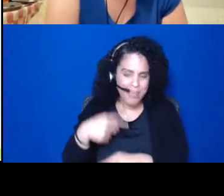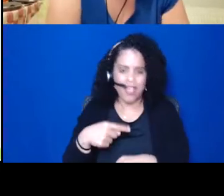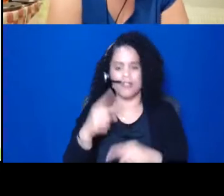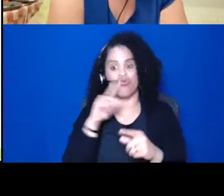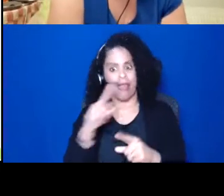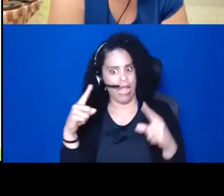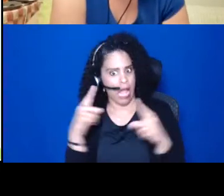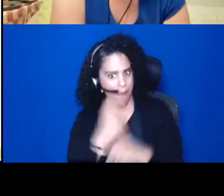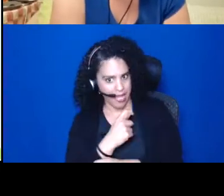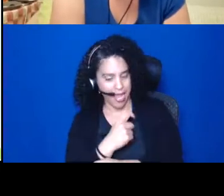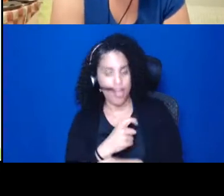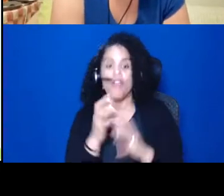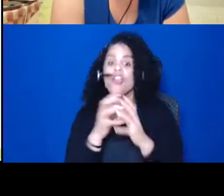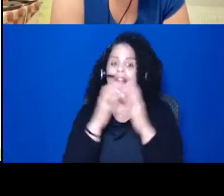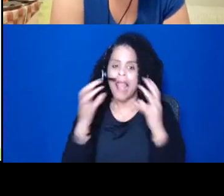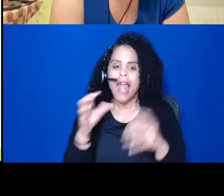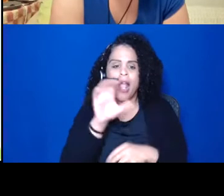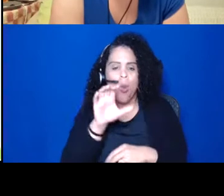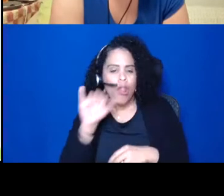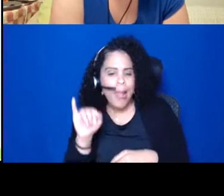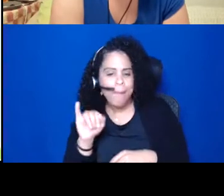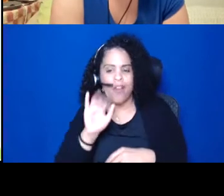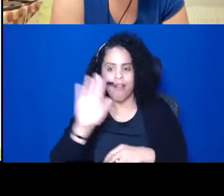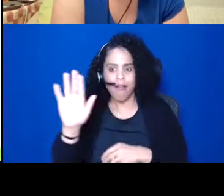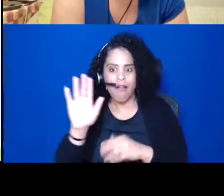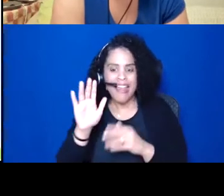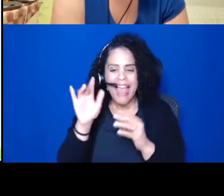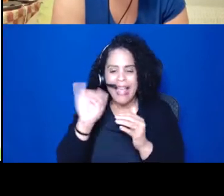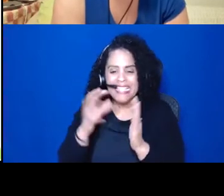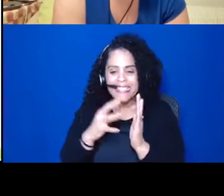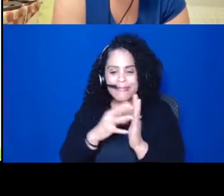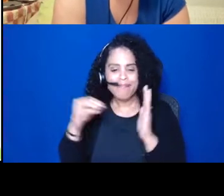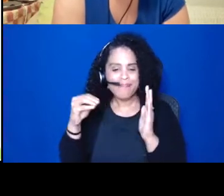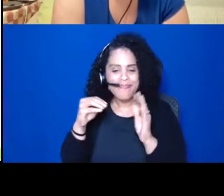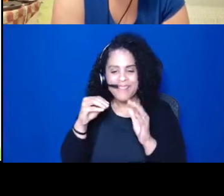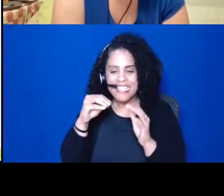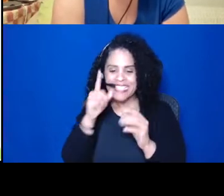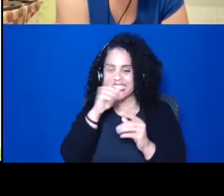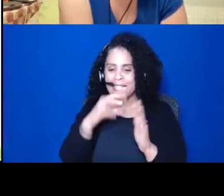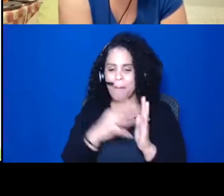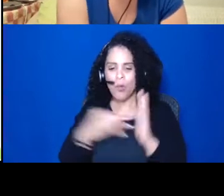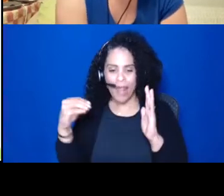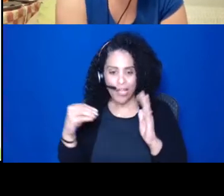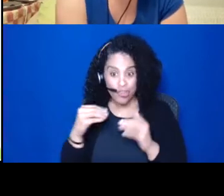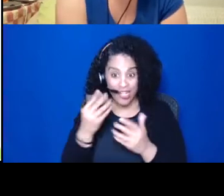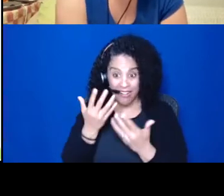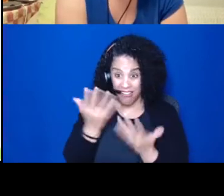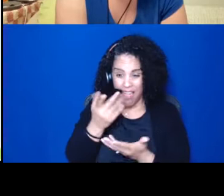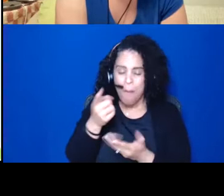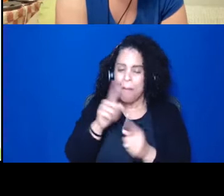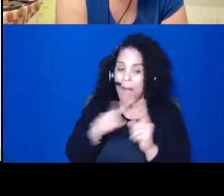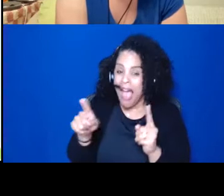lot of cochlear implant simulations, but the limitation of these is that they represent only